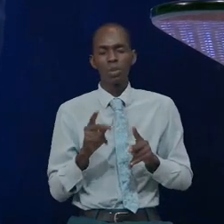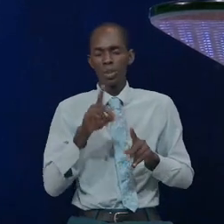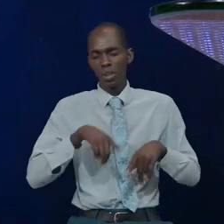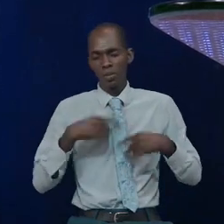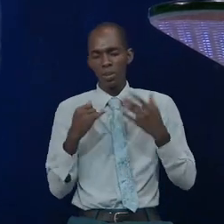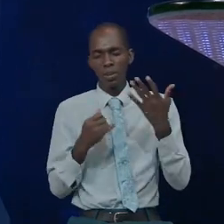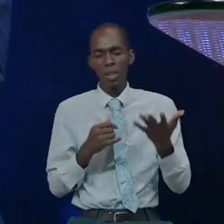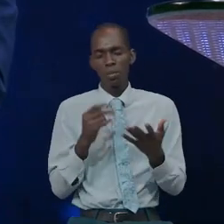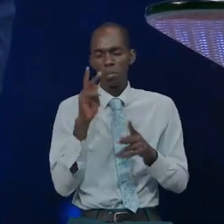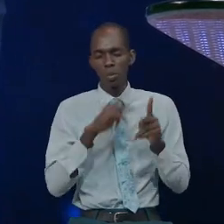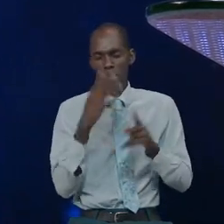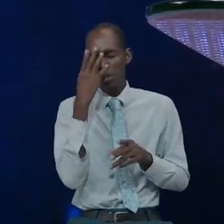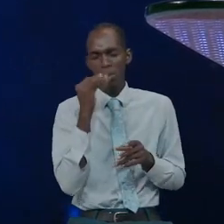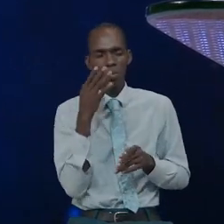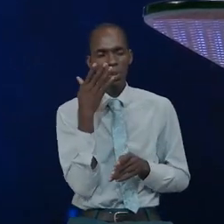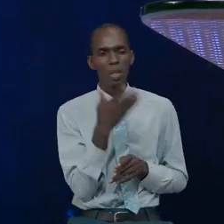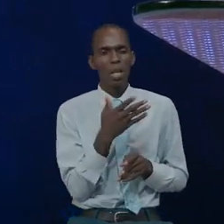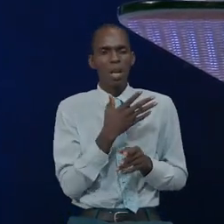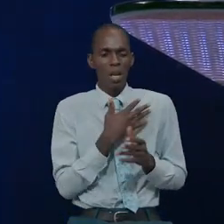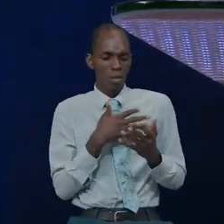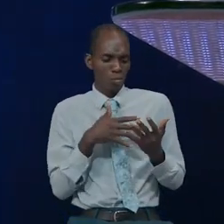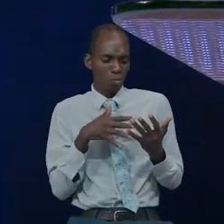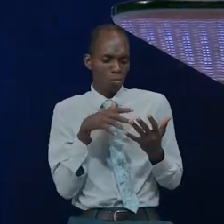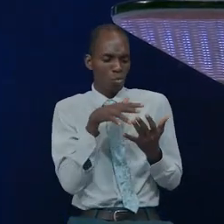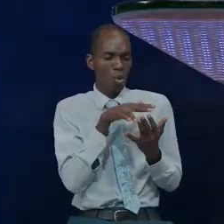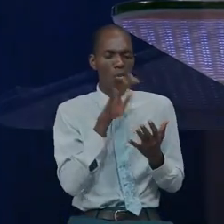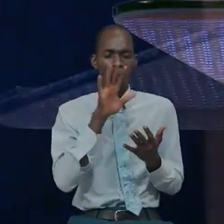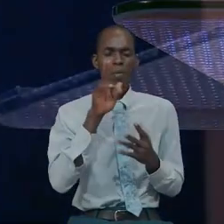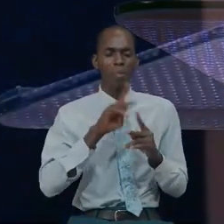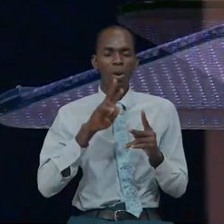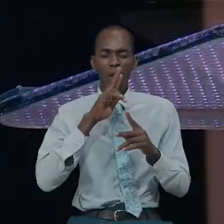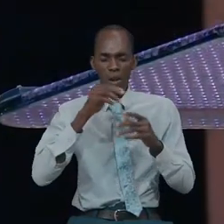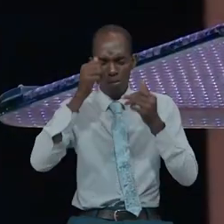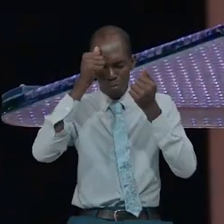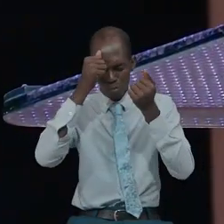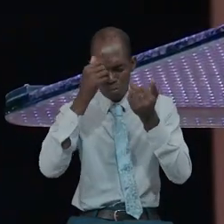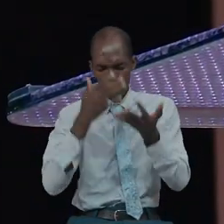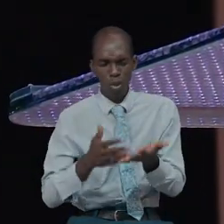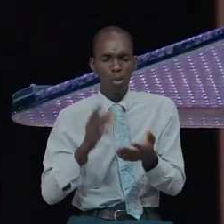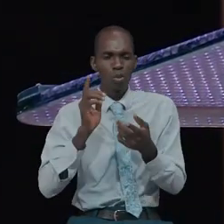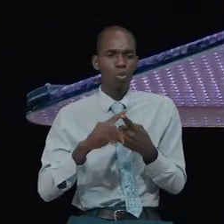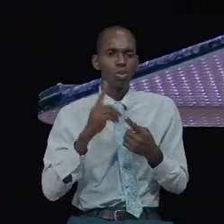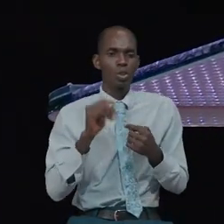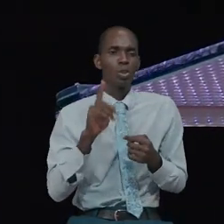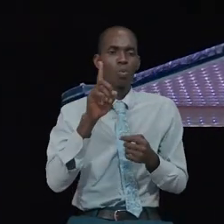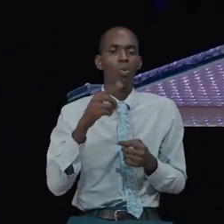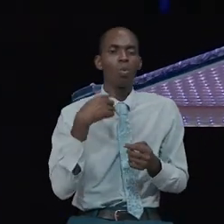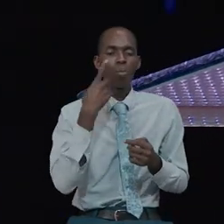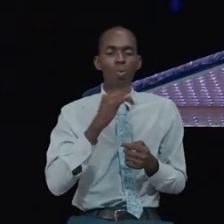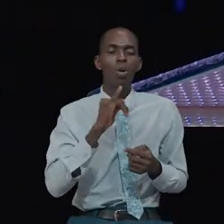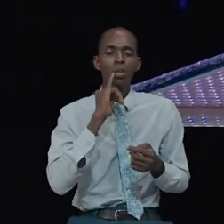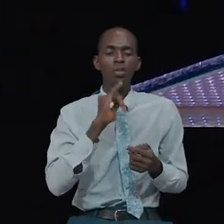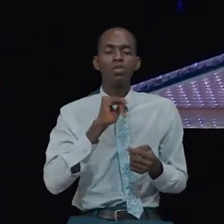subjects there, and those people are submissive to the one who is having the dominion and